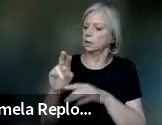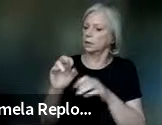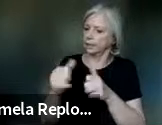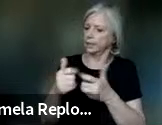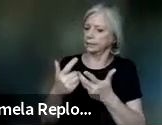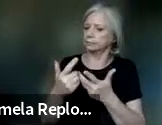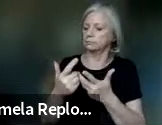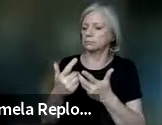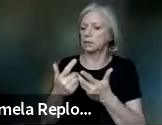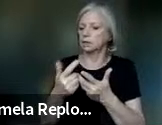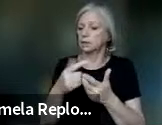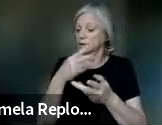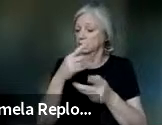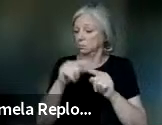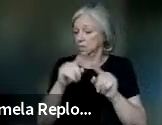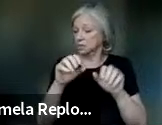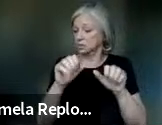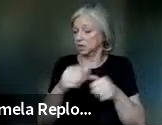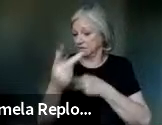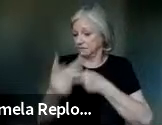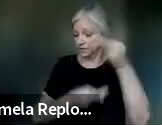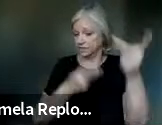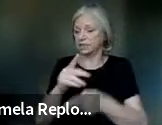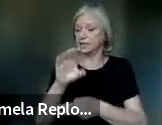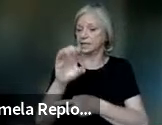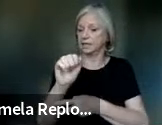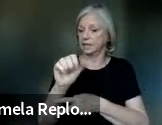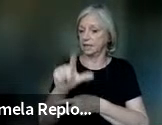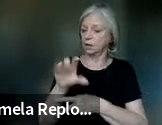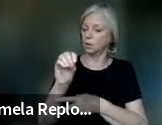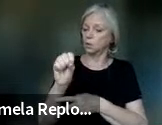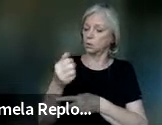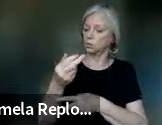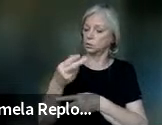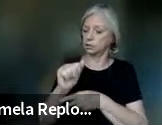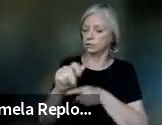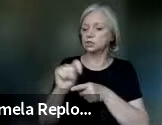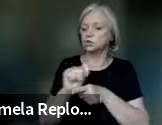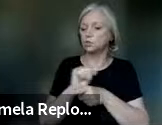visit the Cal OSHA website for their training videos.